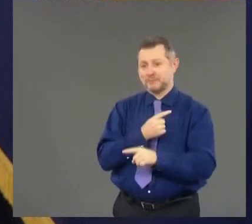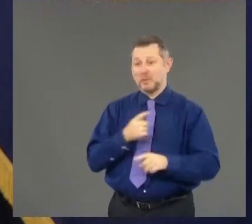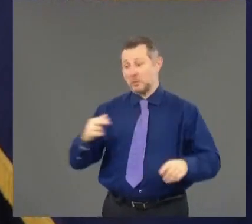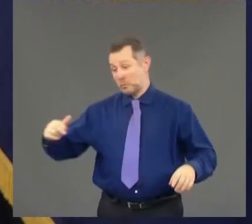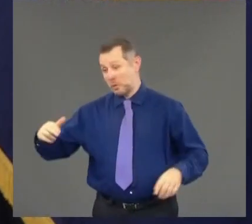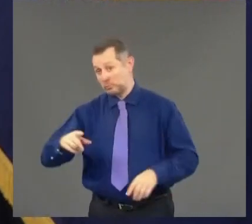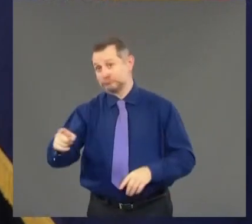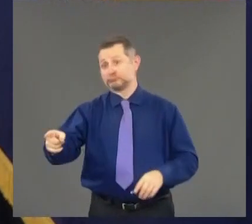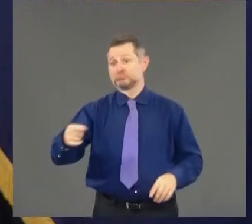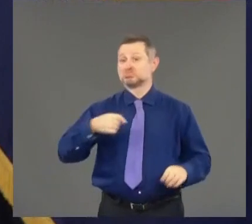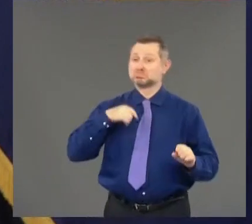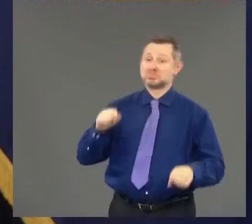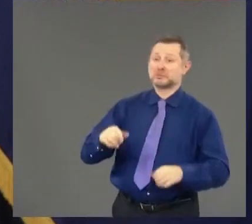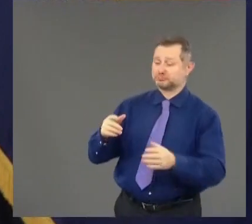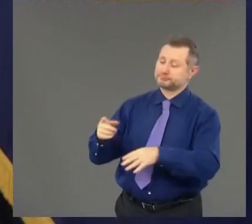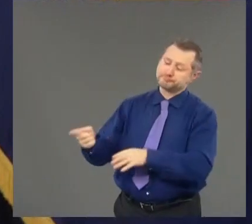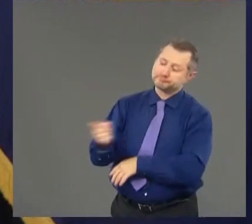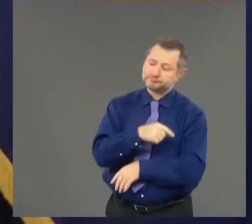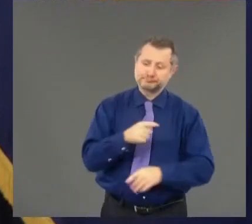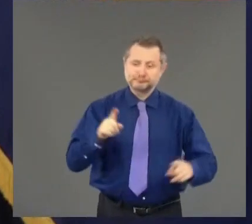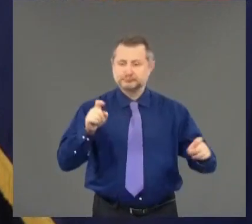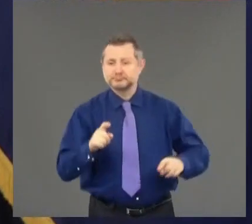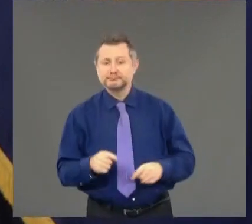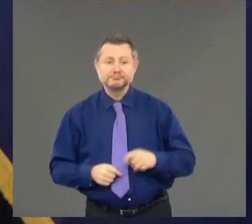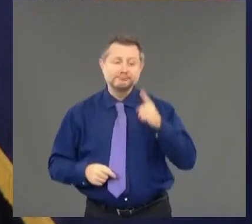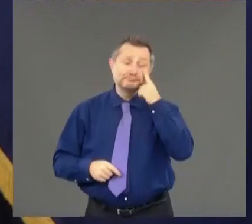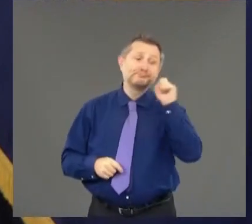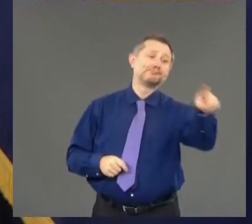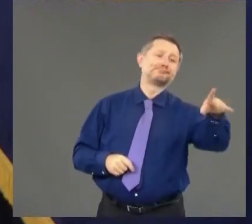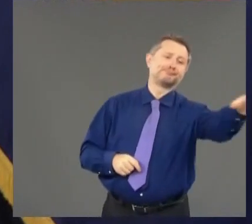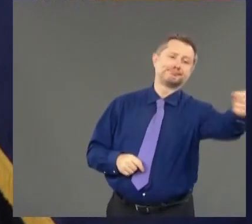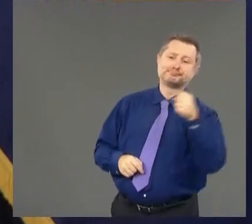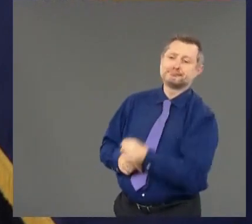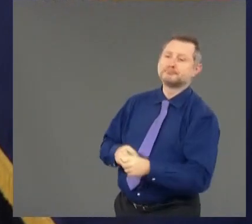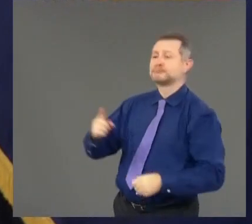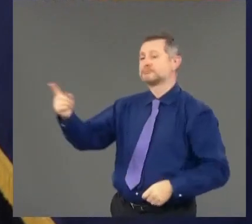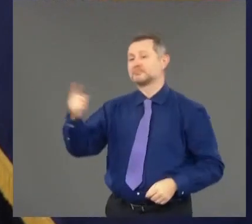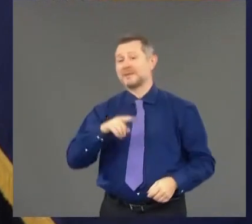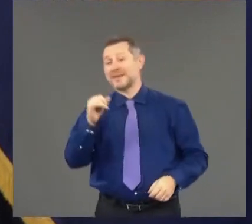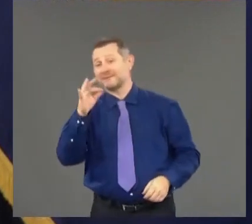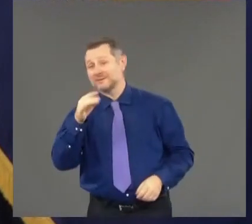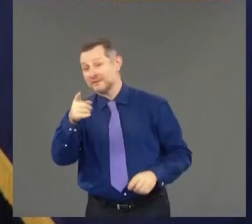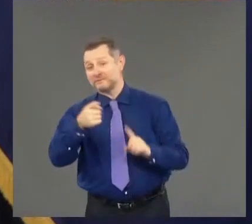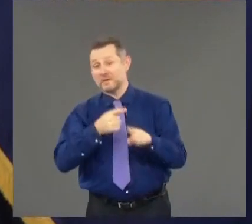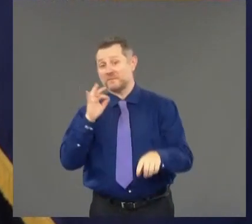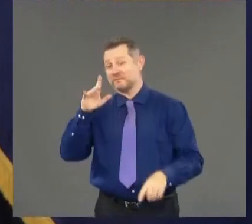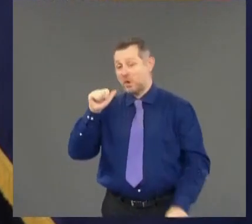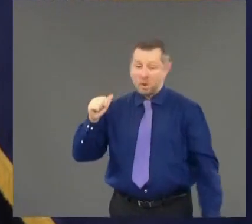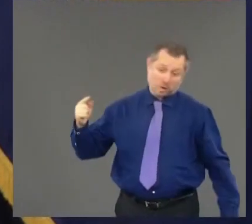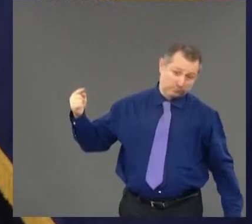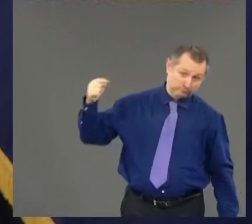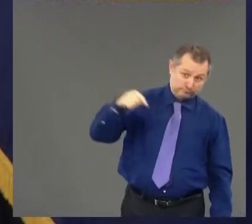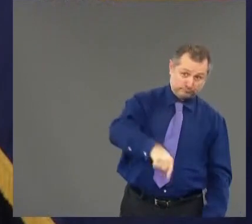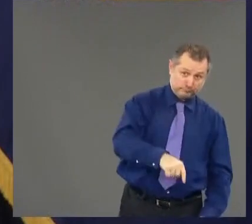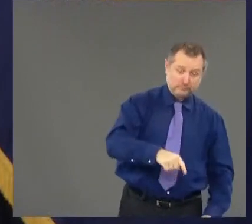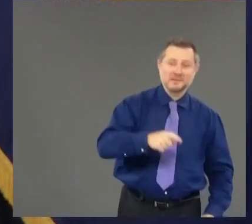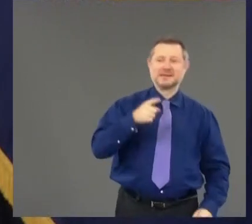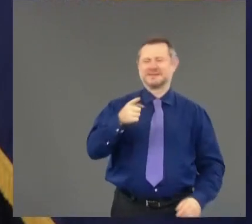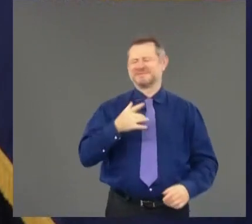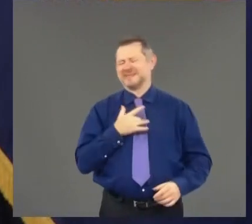could get tested. Most importantly, if you came from Florida and you got sick while you were